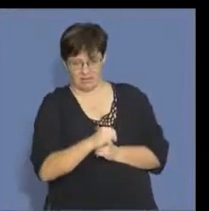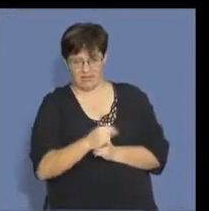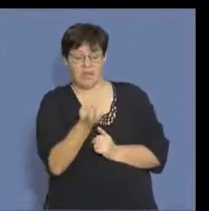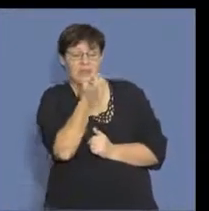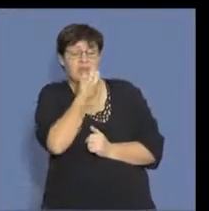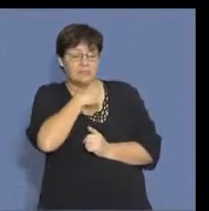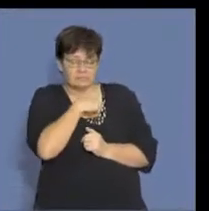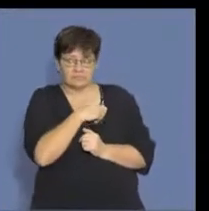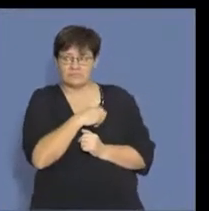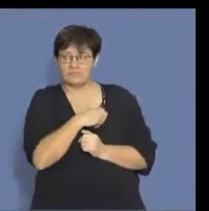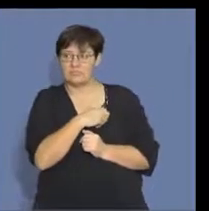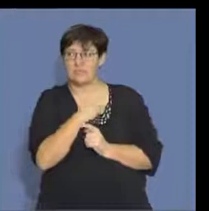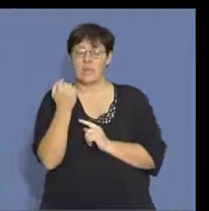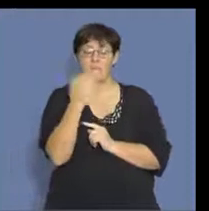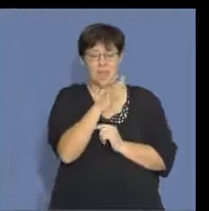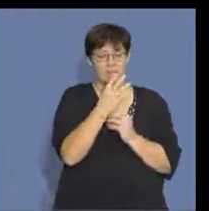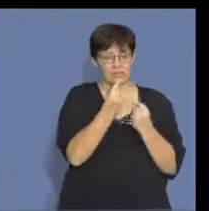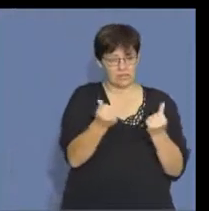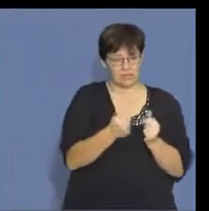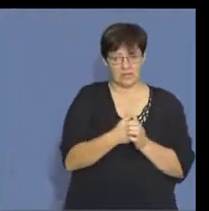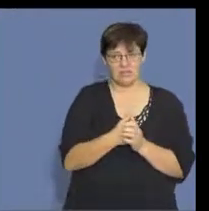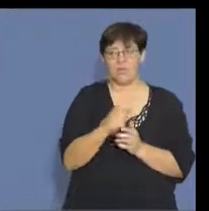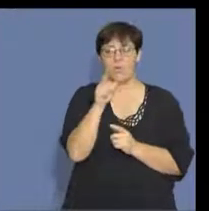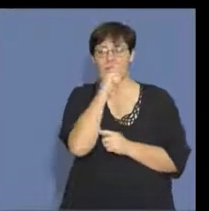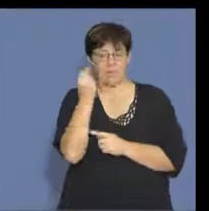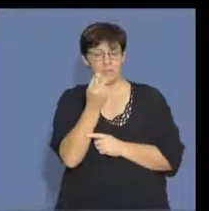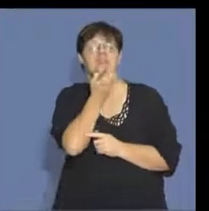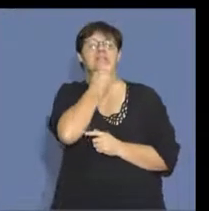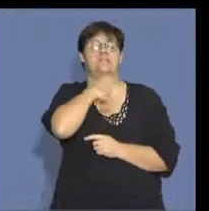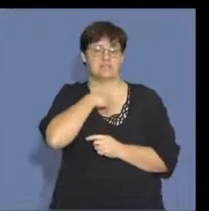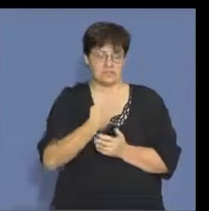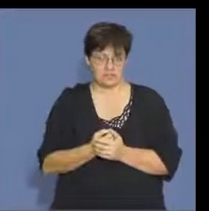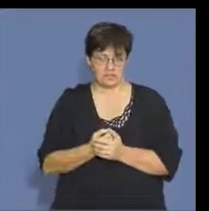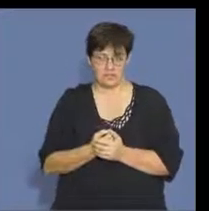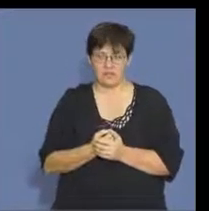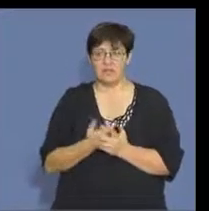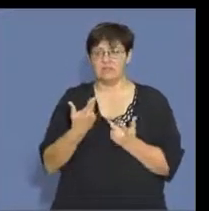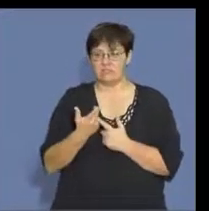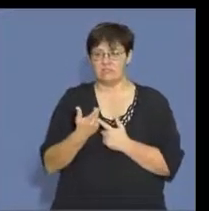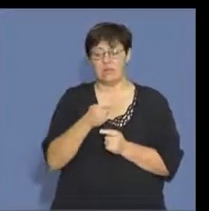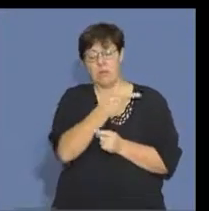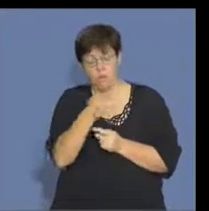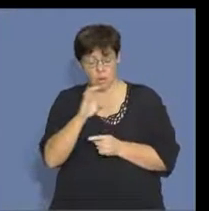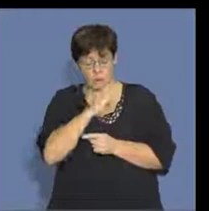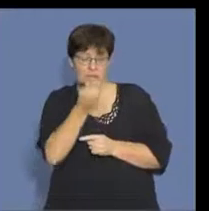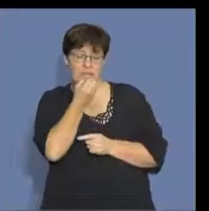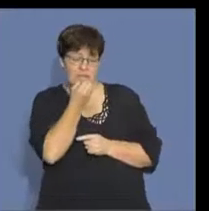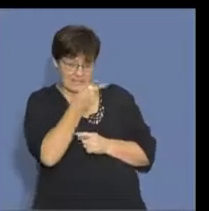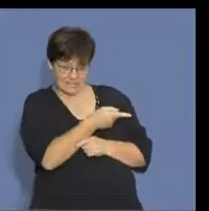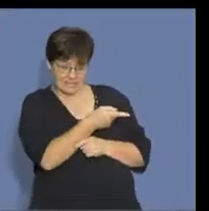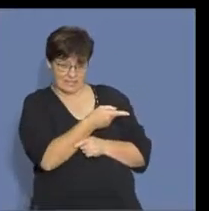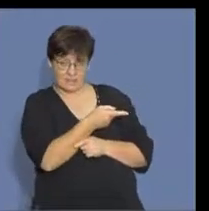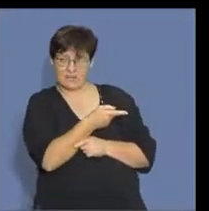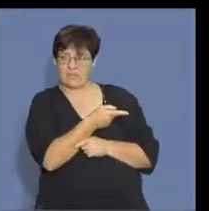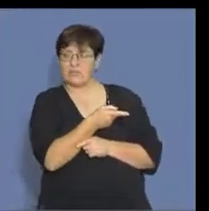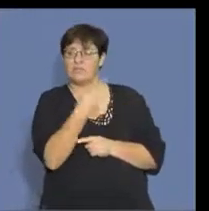consuming your plant material is called ingestion. We know that all our consumers that consume these,